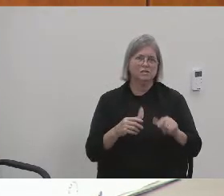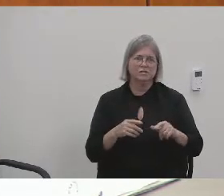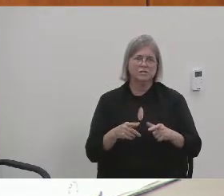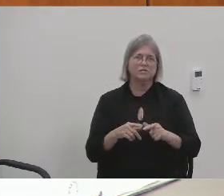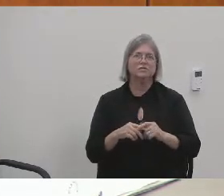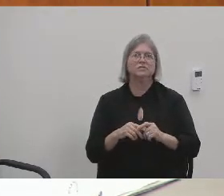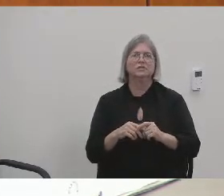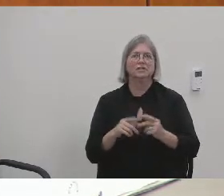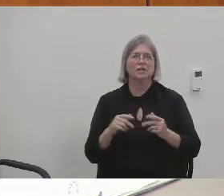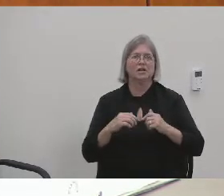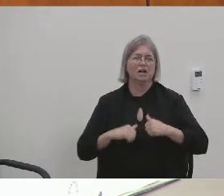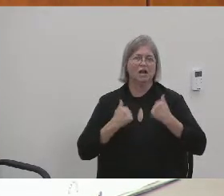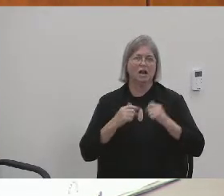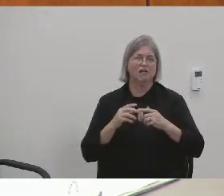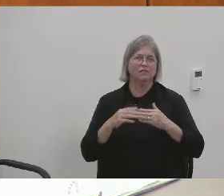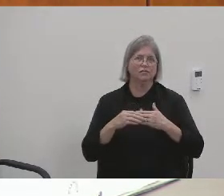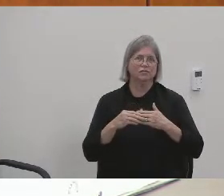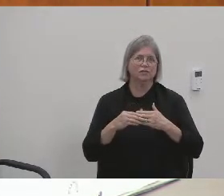volunteers.